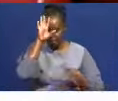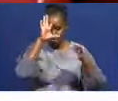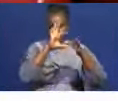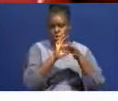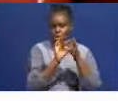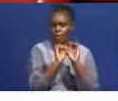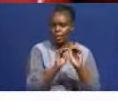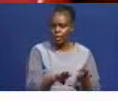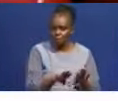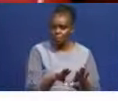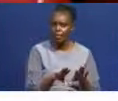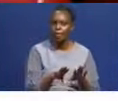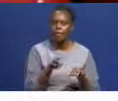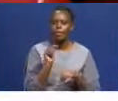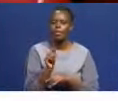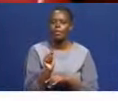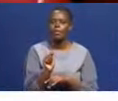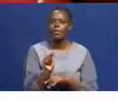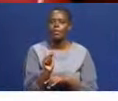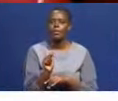join